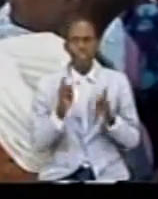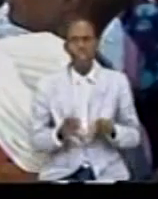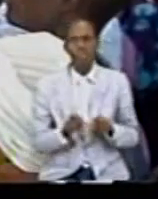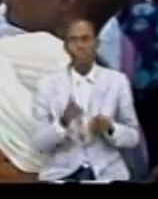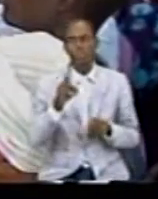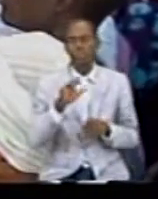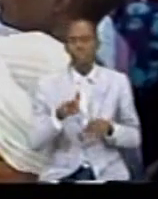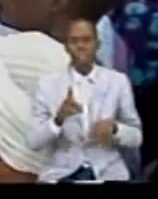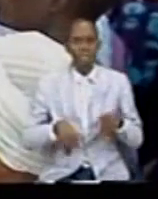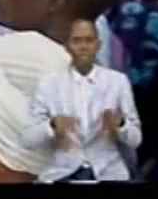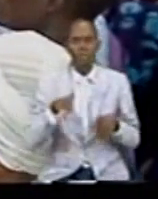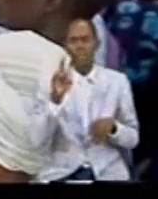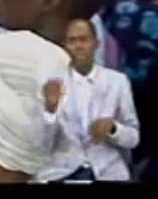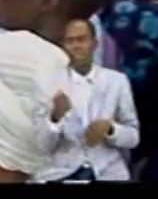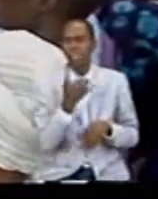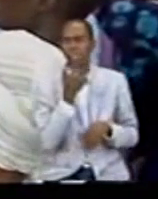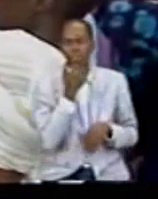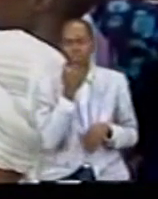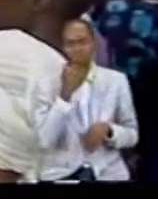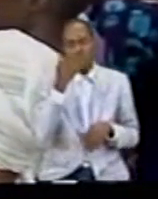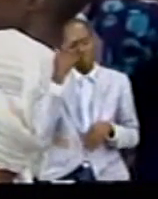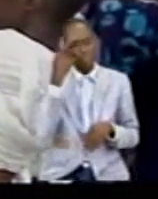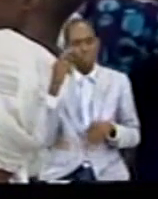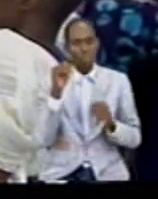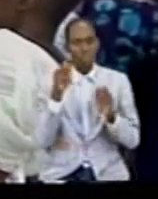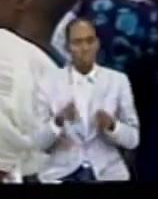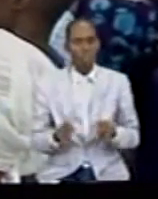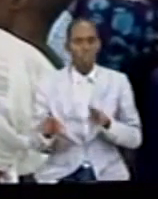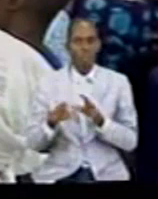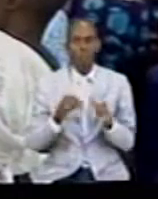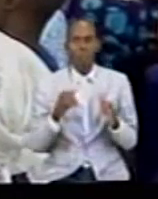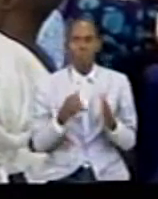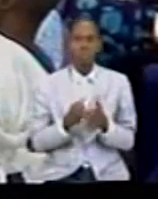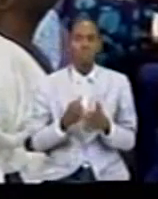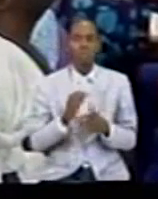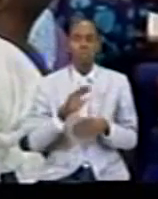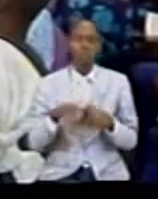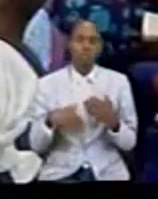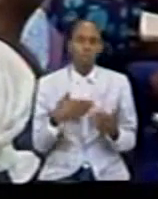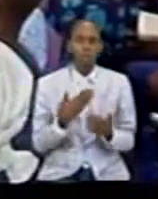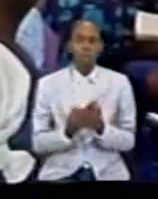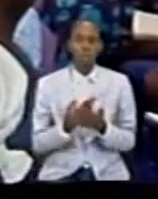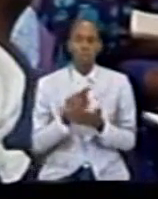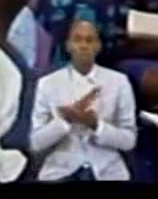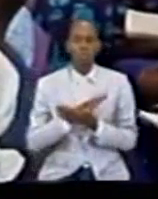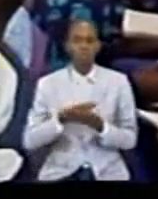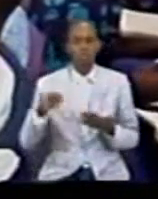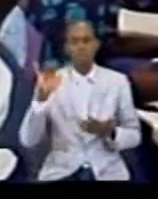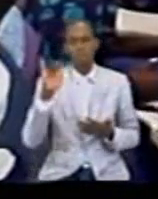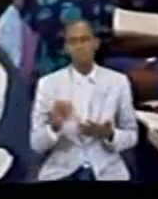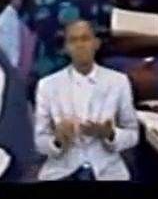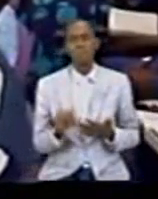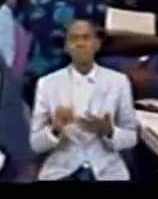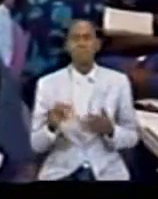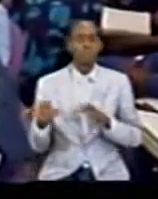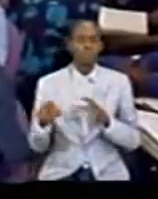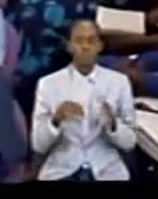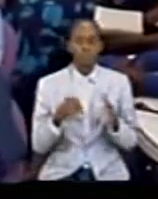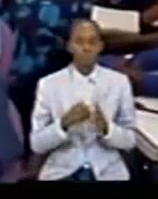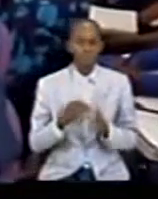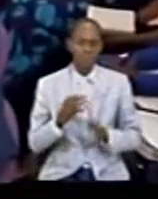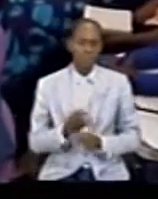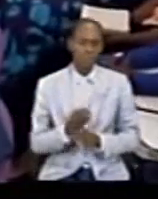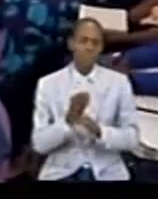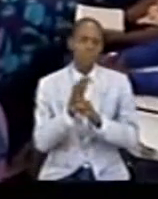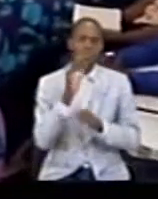honestly. They do it righteously. They do it faithfully. They do it graciously. And they